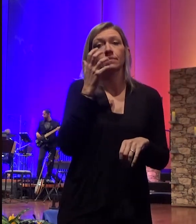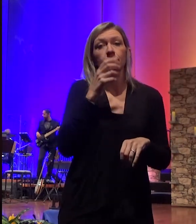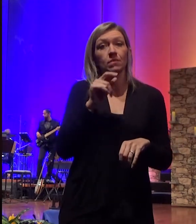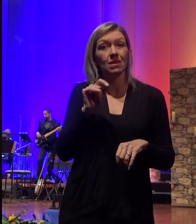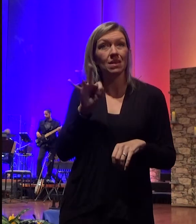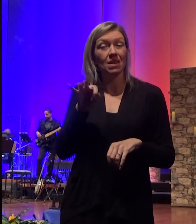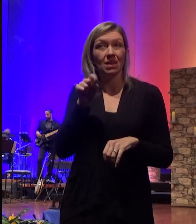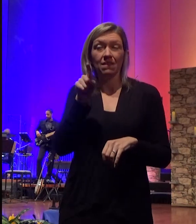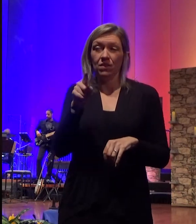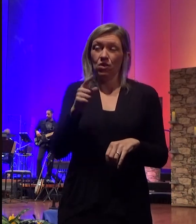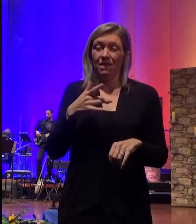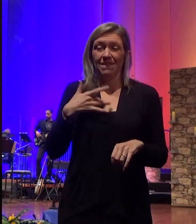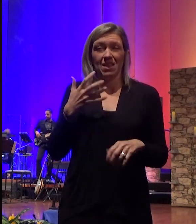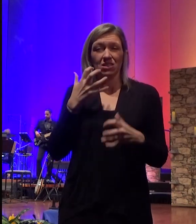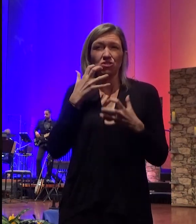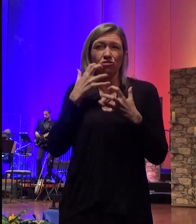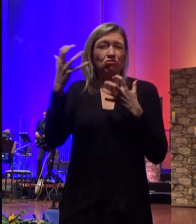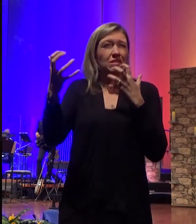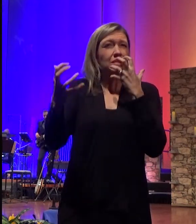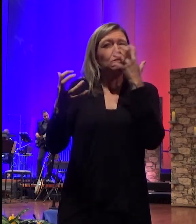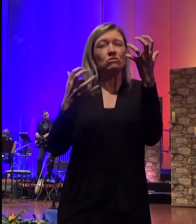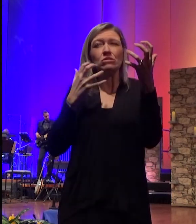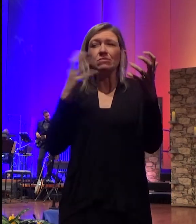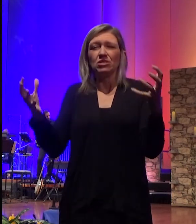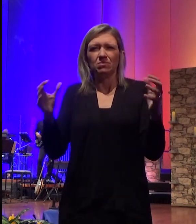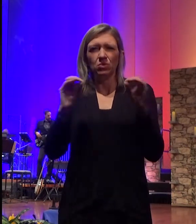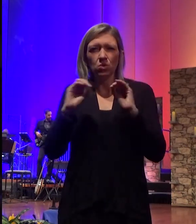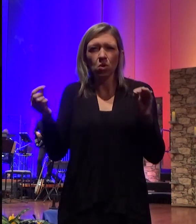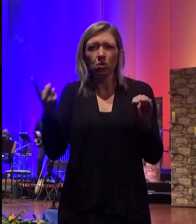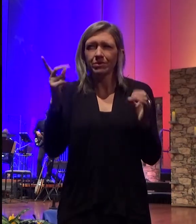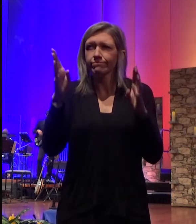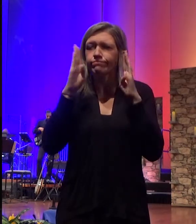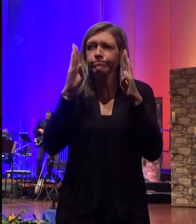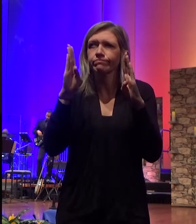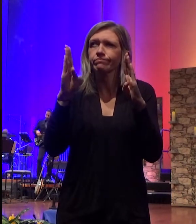Your screams don't make a sound.